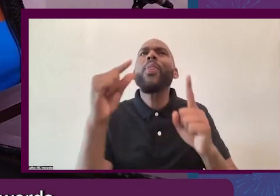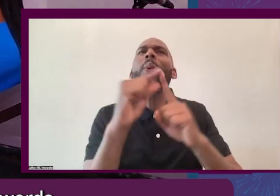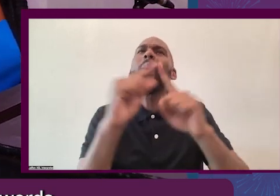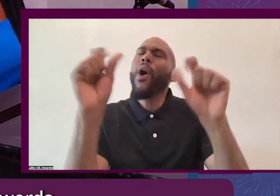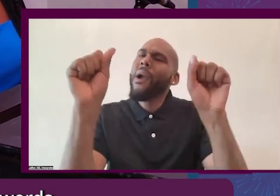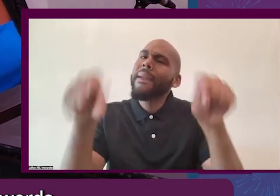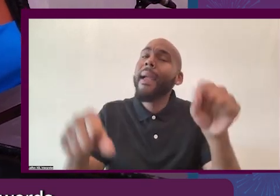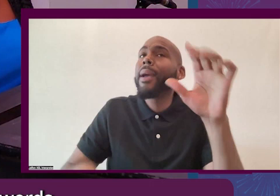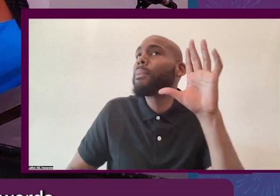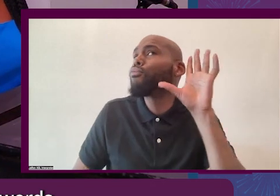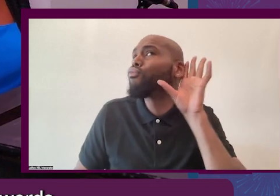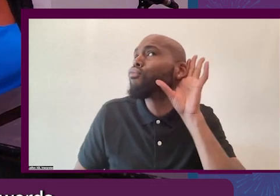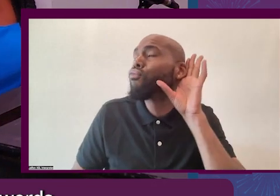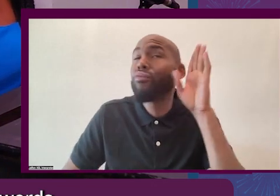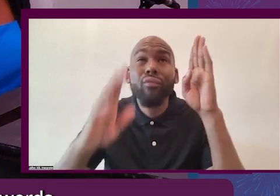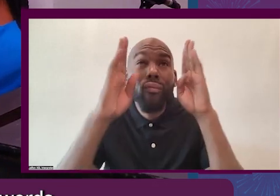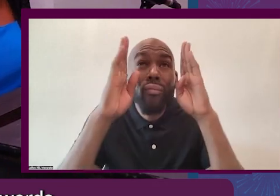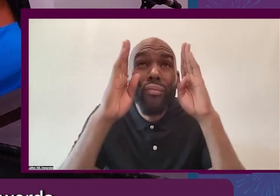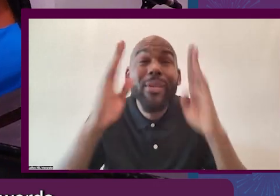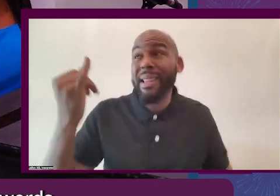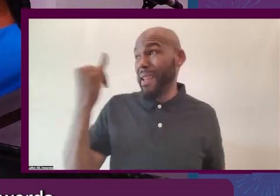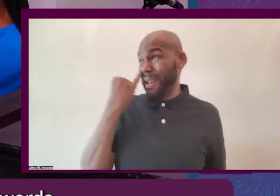then you could say the word.